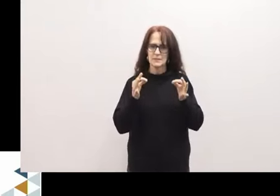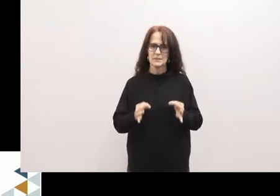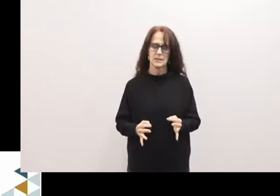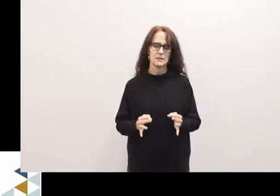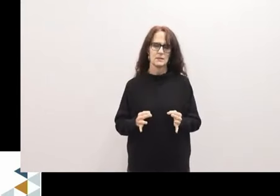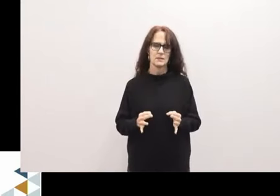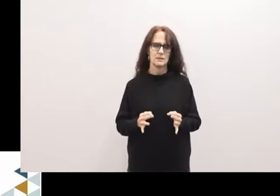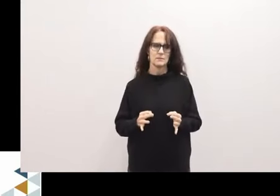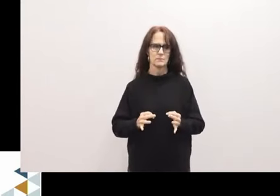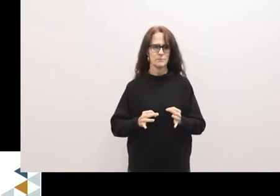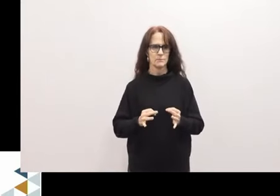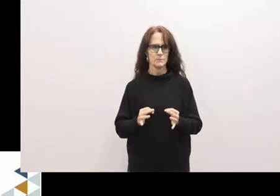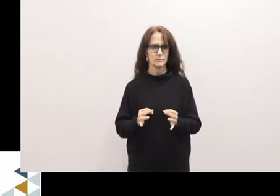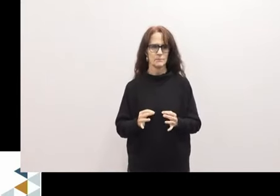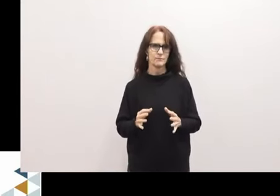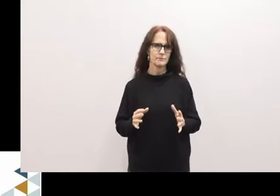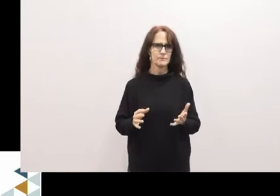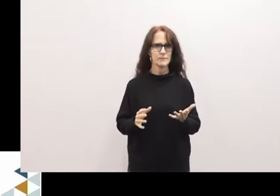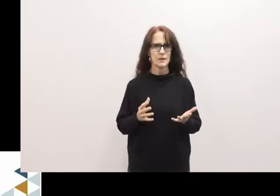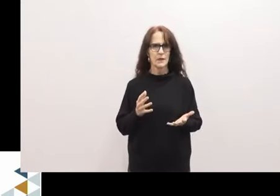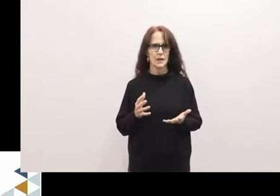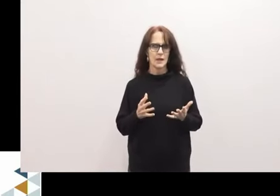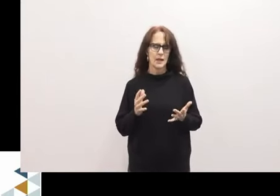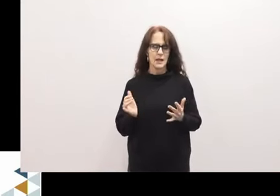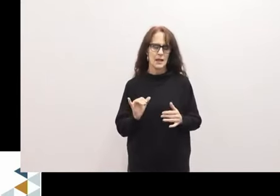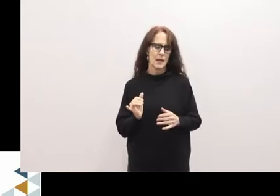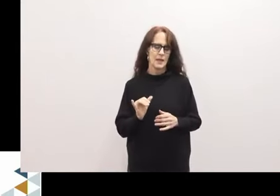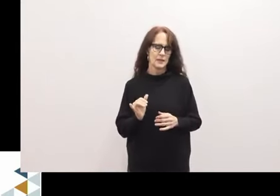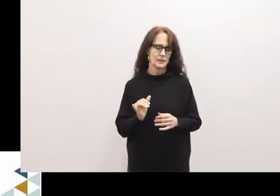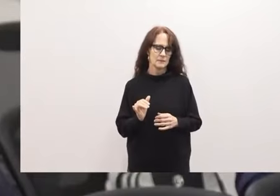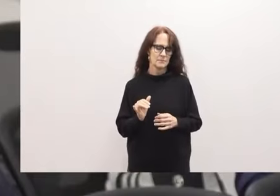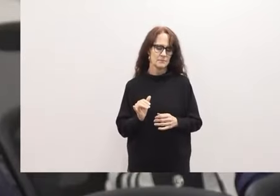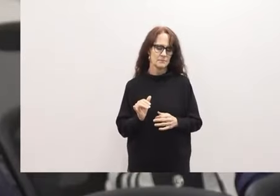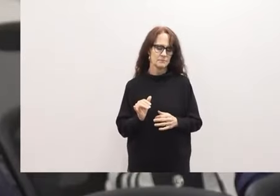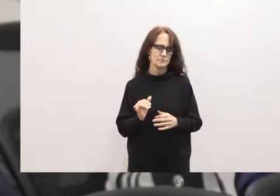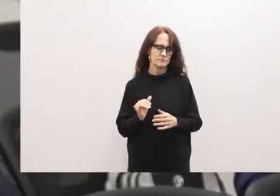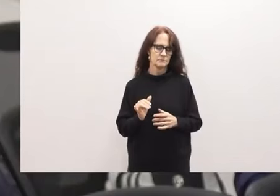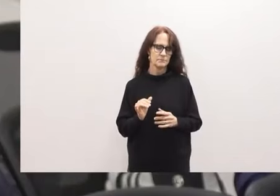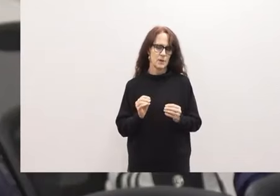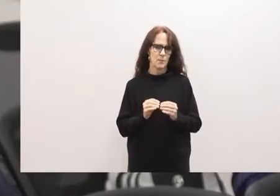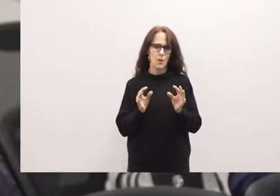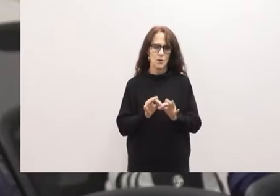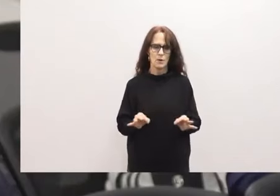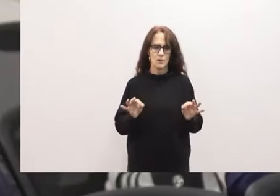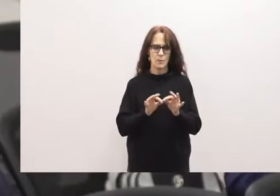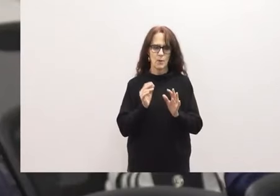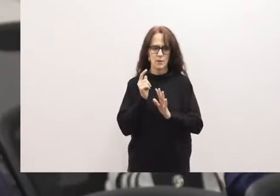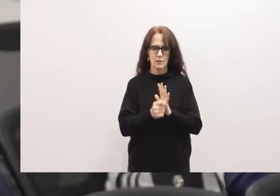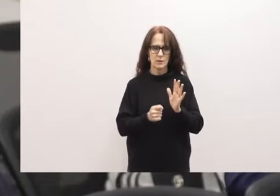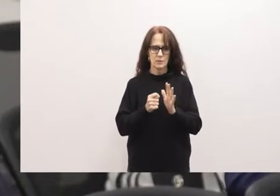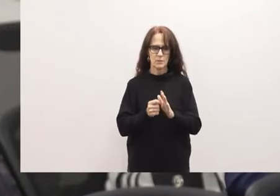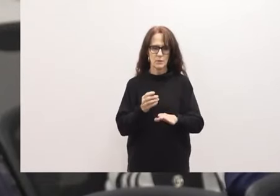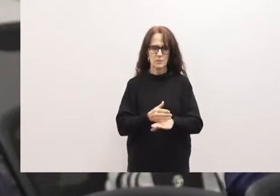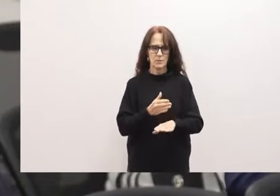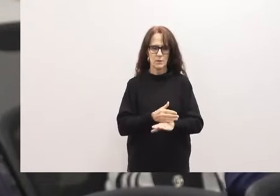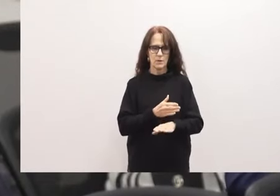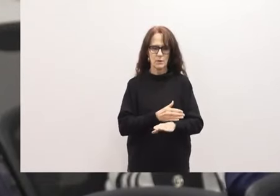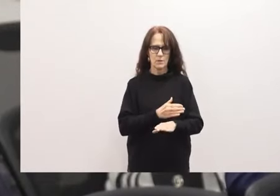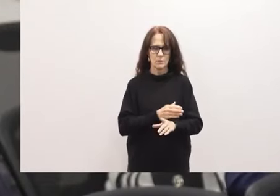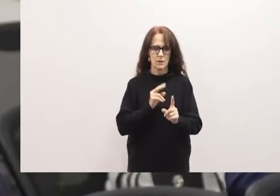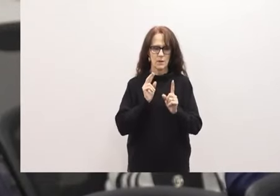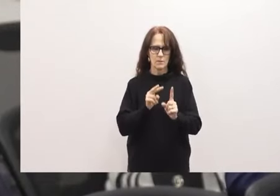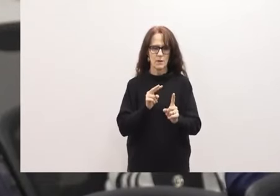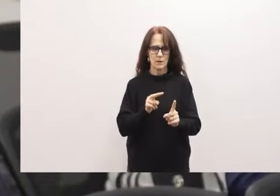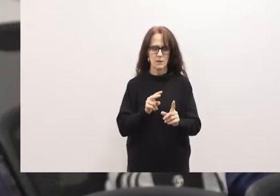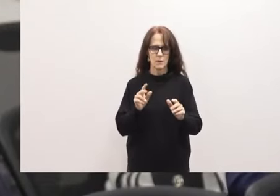at a more important time or just progress monitor quickly